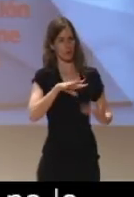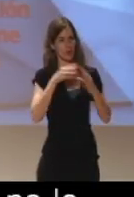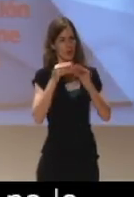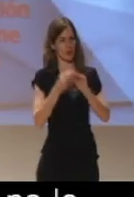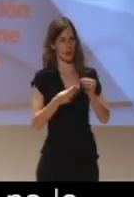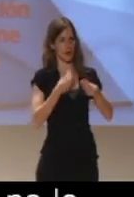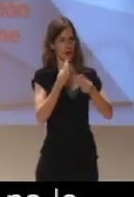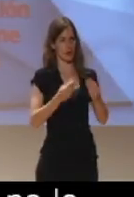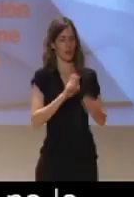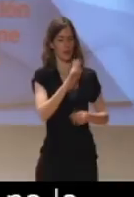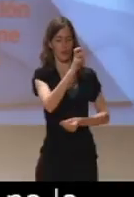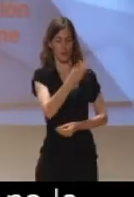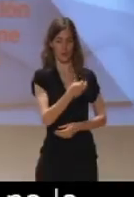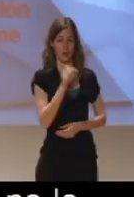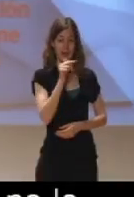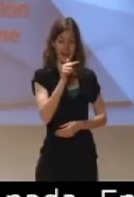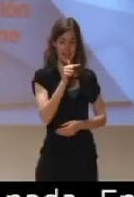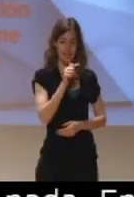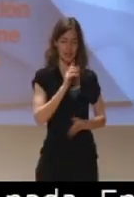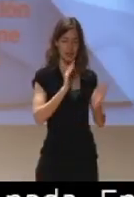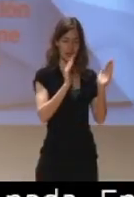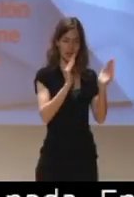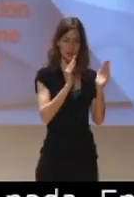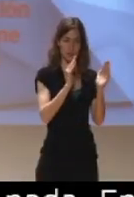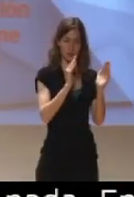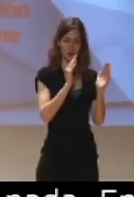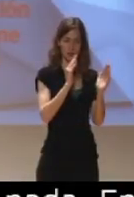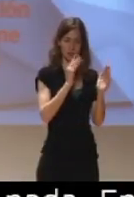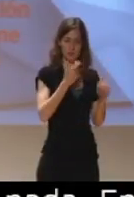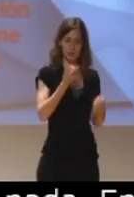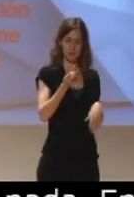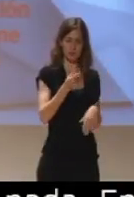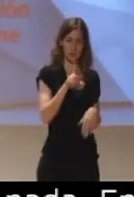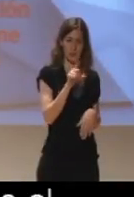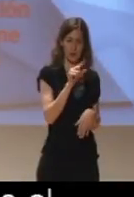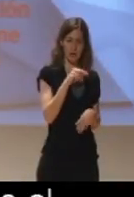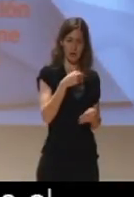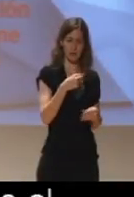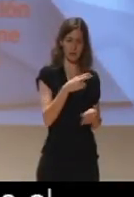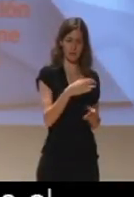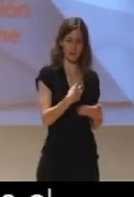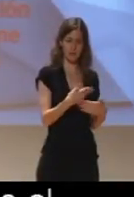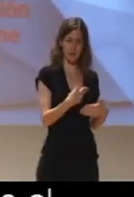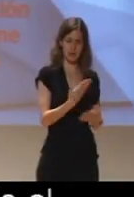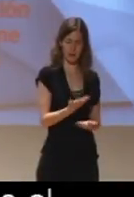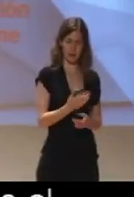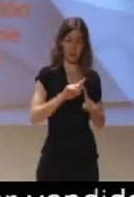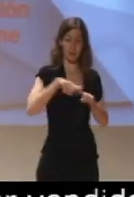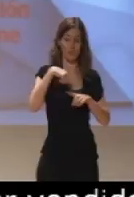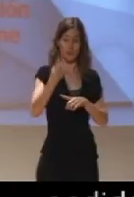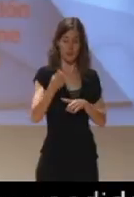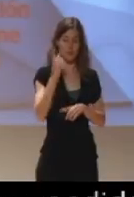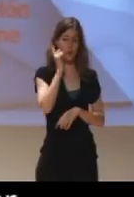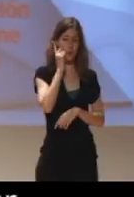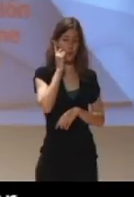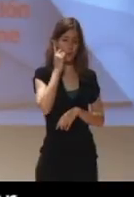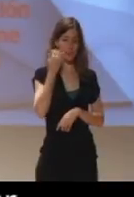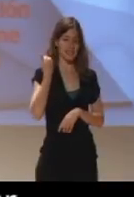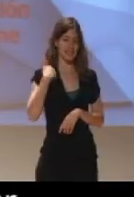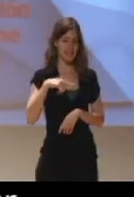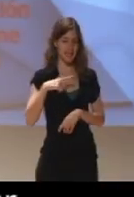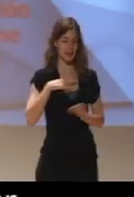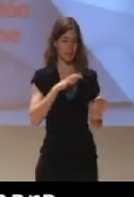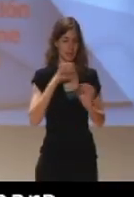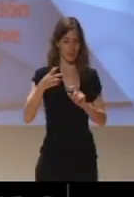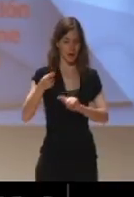think, okay, maybe this will be used by a blind person, why do not include this? Right then it wouldn't have cost, it wouldn't have been an extra